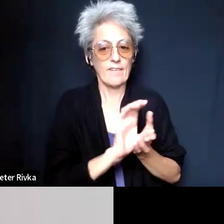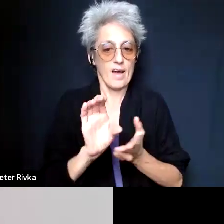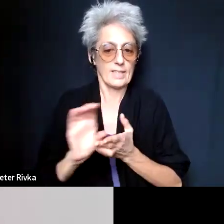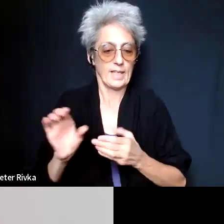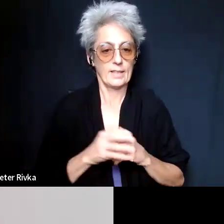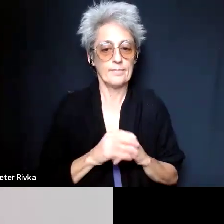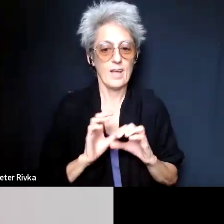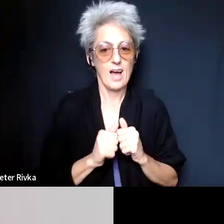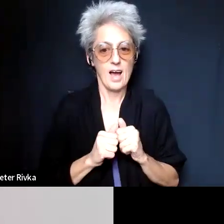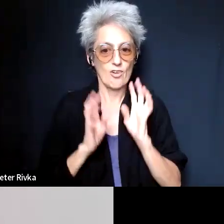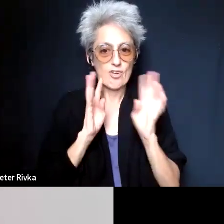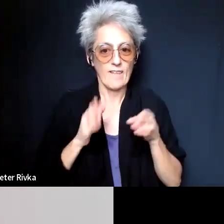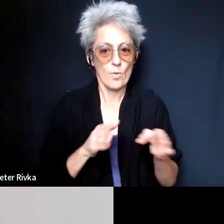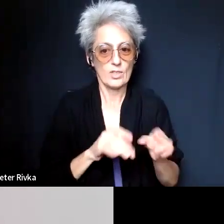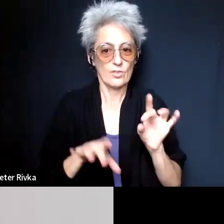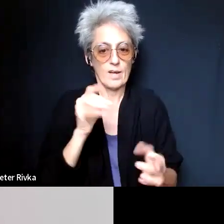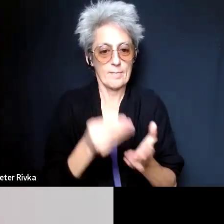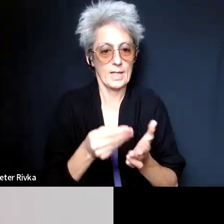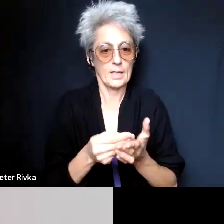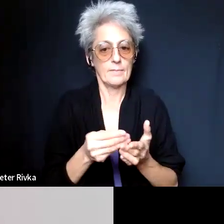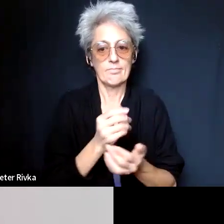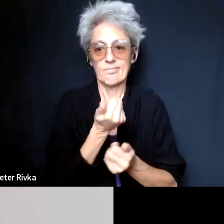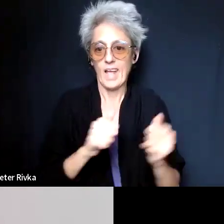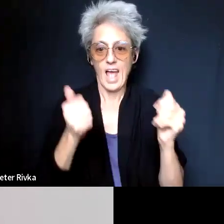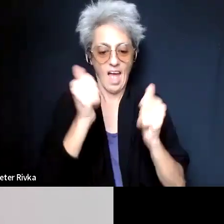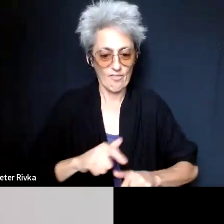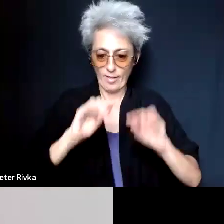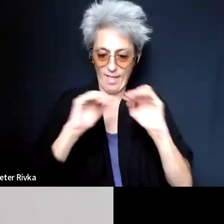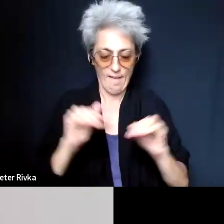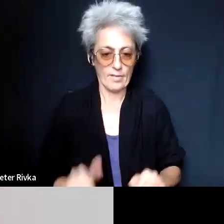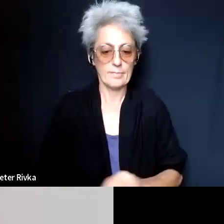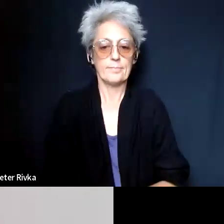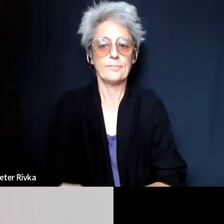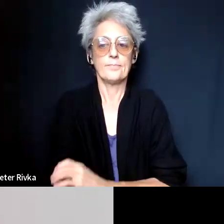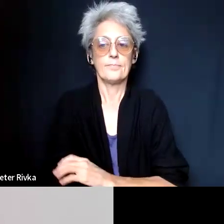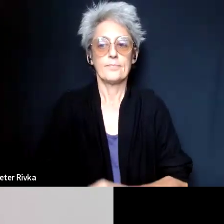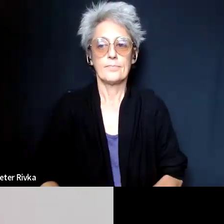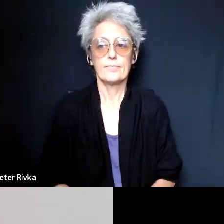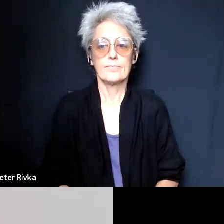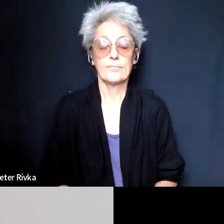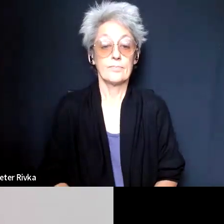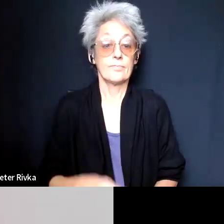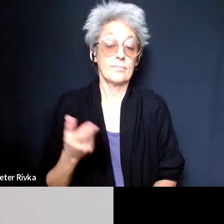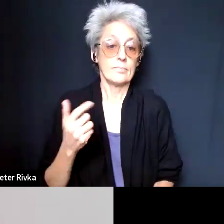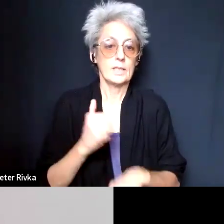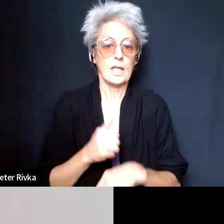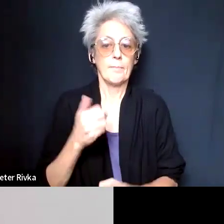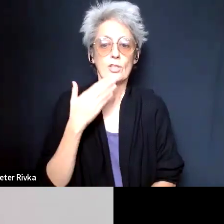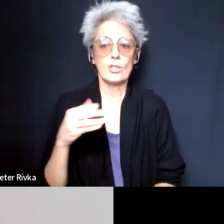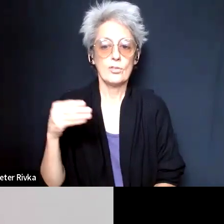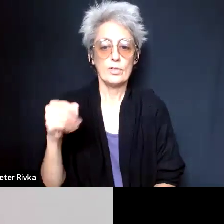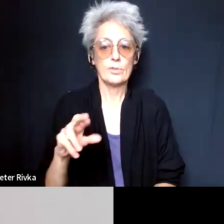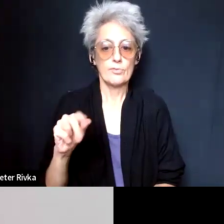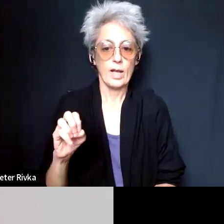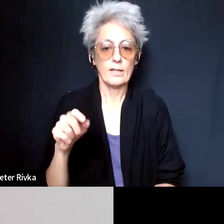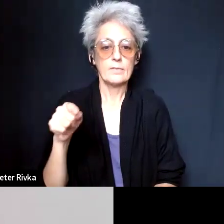that, again, crossed all levels, from creating reimbursement rates that would make it so that agencies can